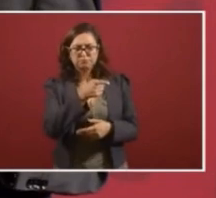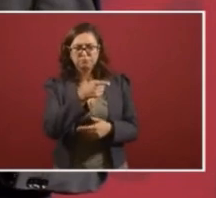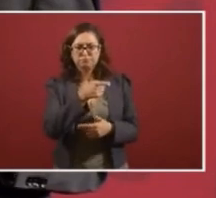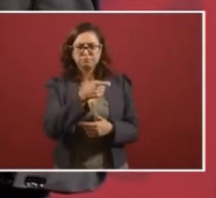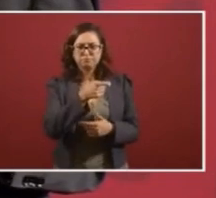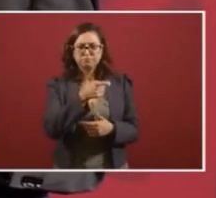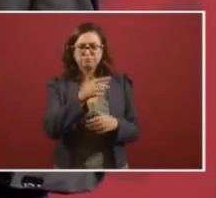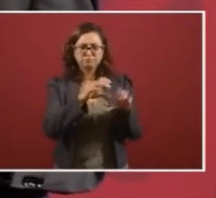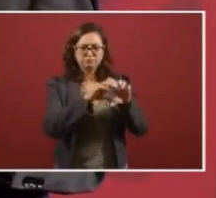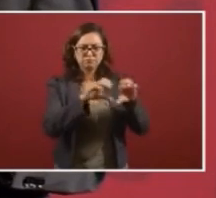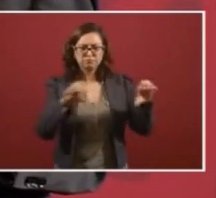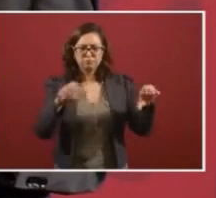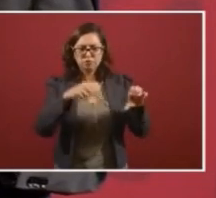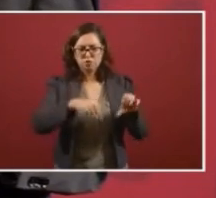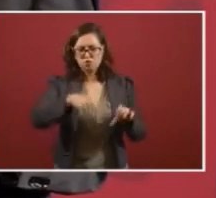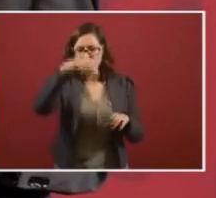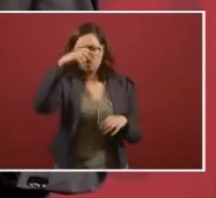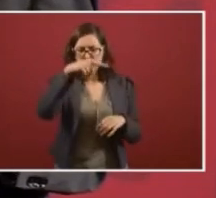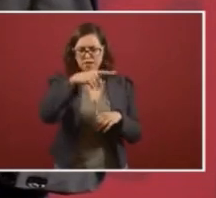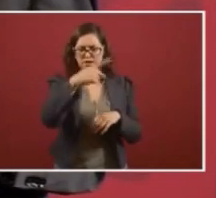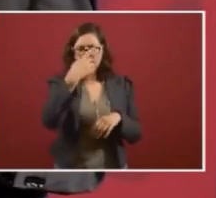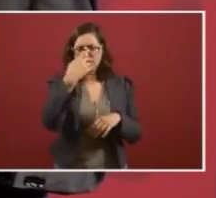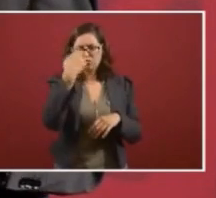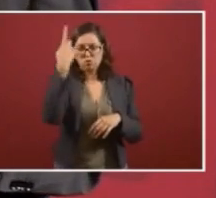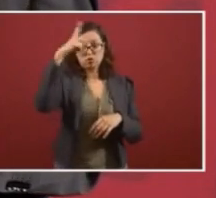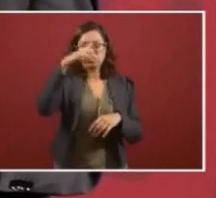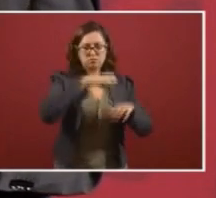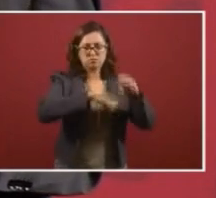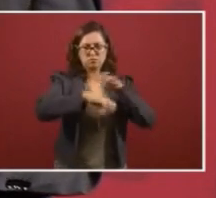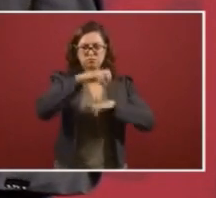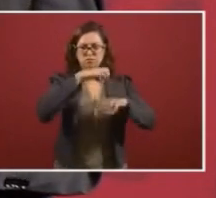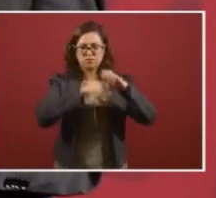regarding the business or the company, the North Duct?